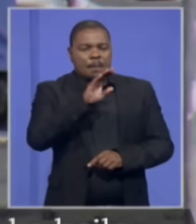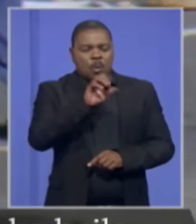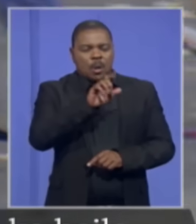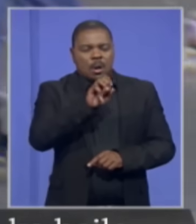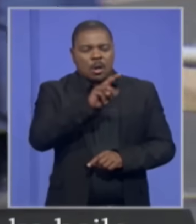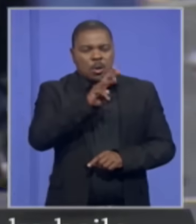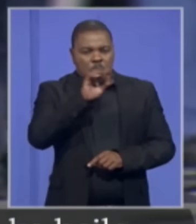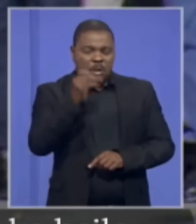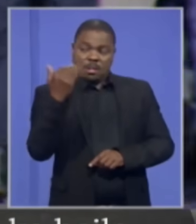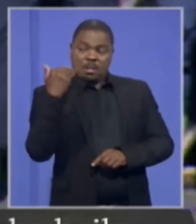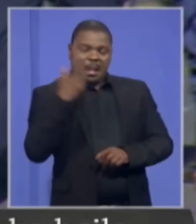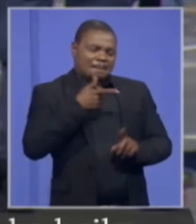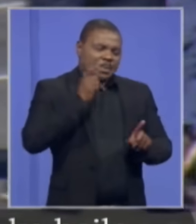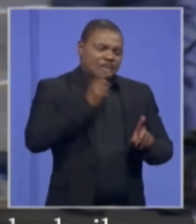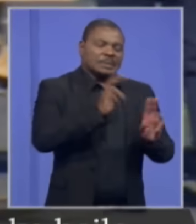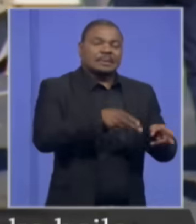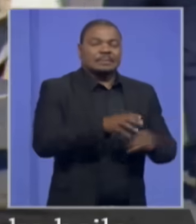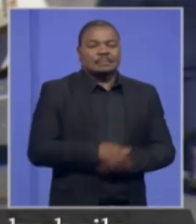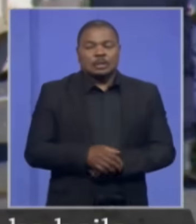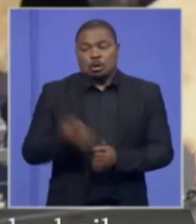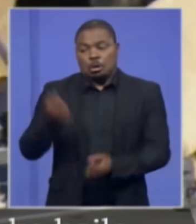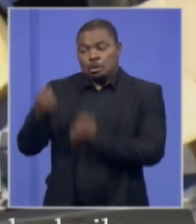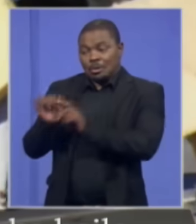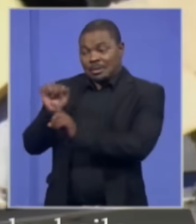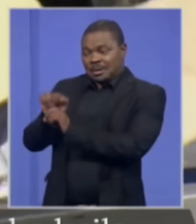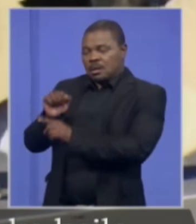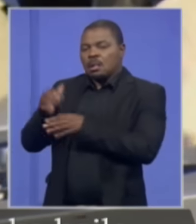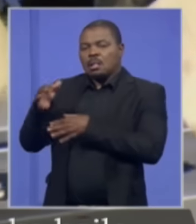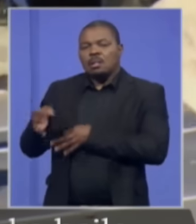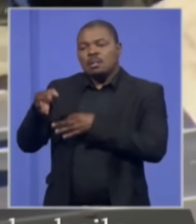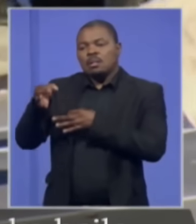Mmesa. Nyewe ena e khotliseditswe morao ho fihla ka la